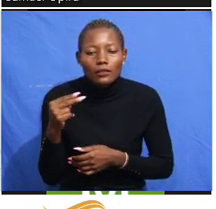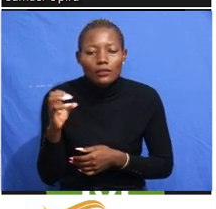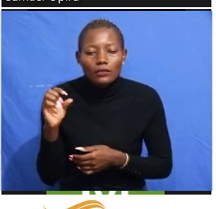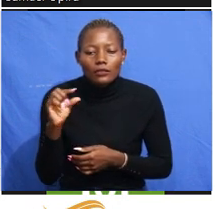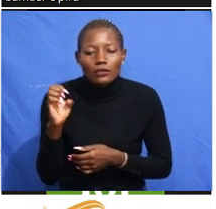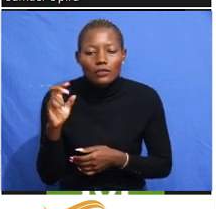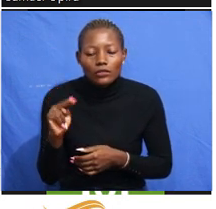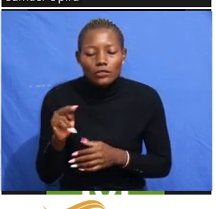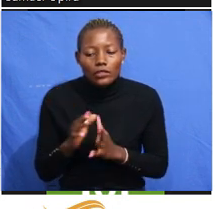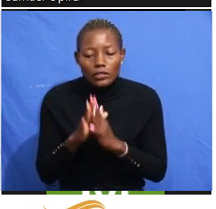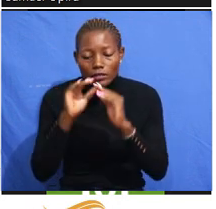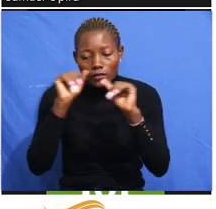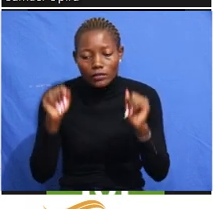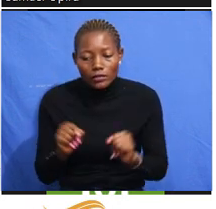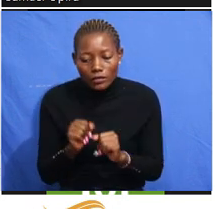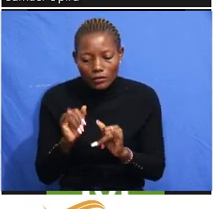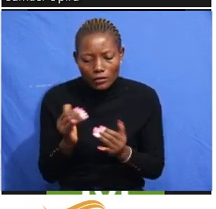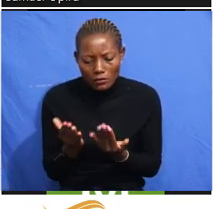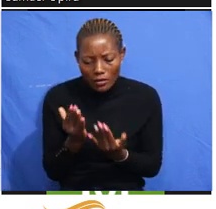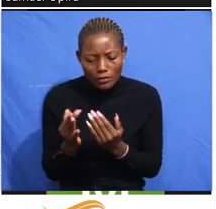from 800, from